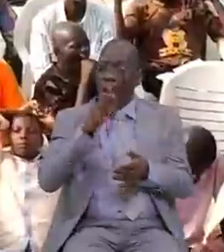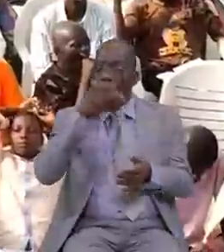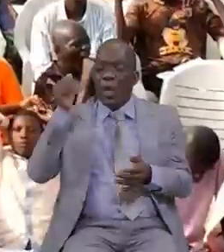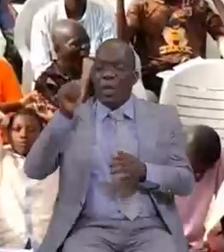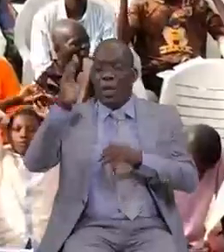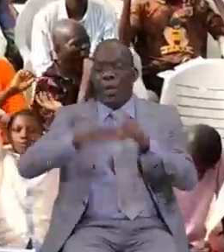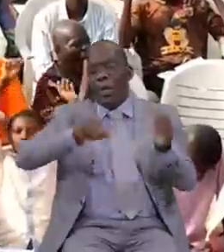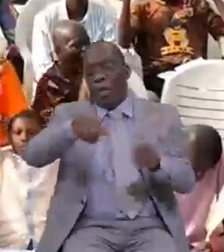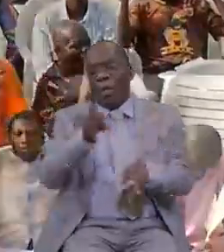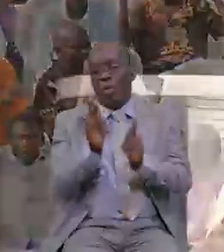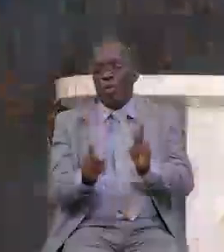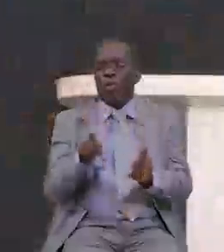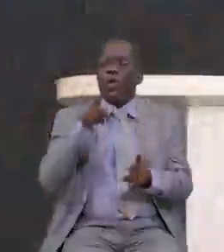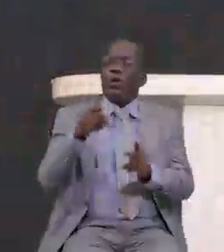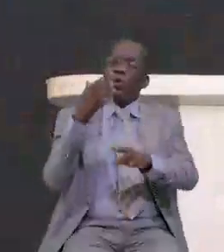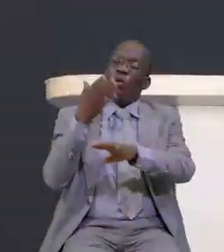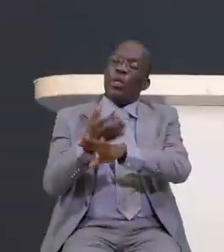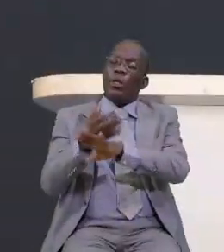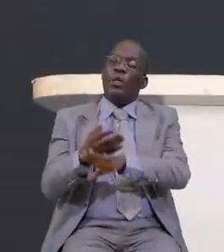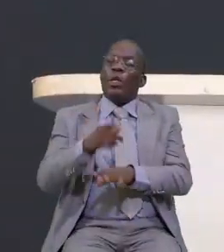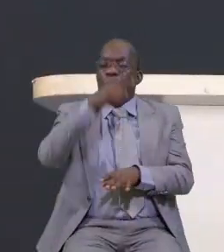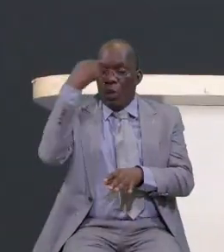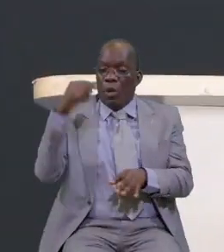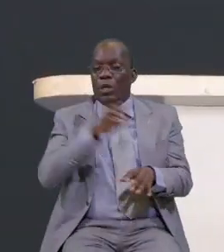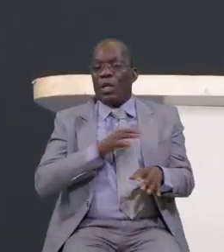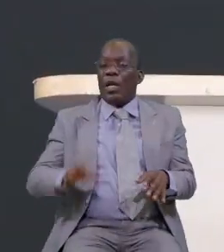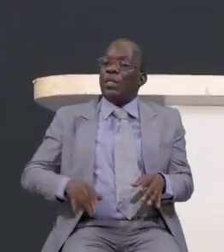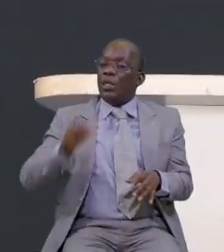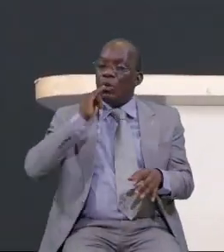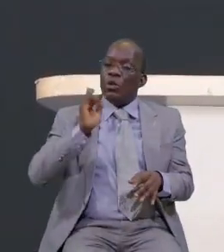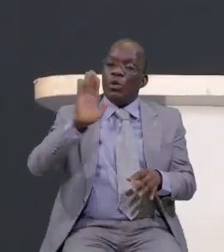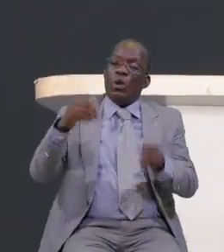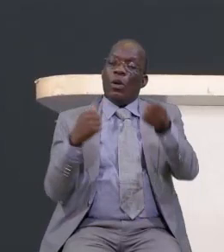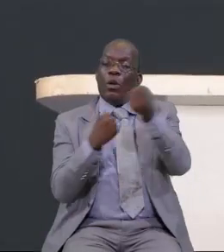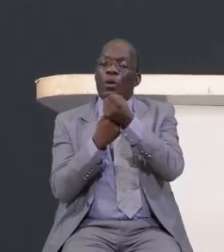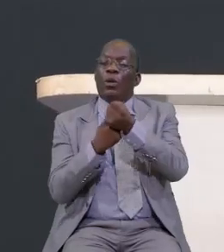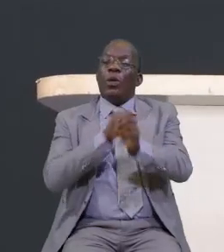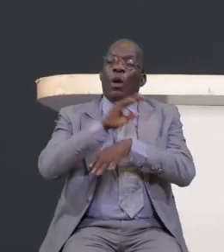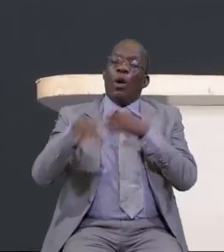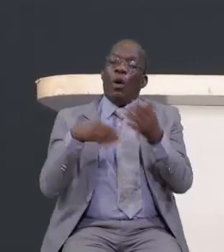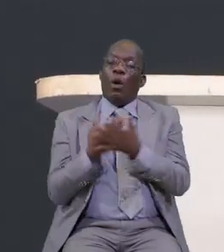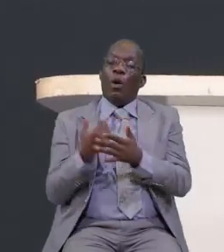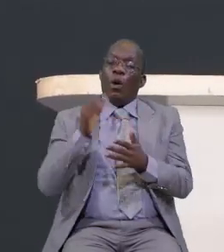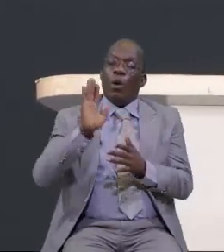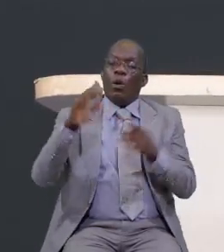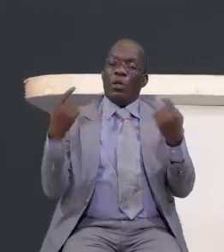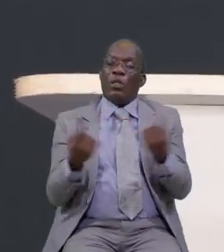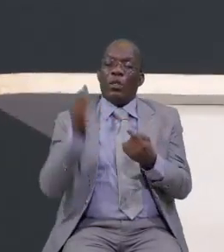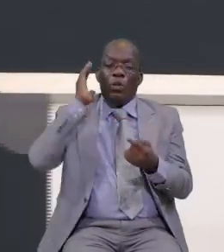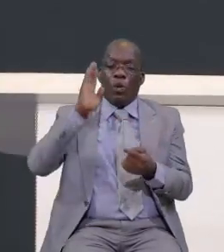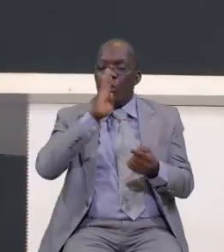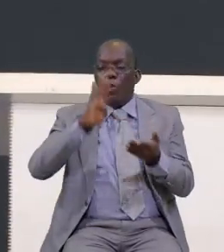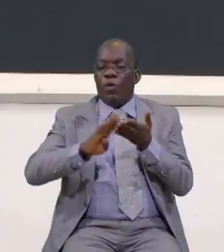the basis that Christ is your advocate, all your sins will be forgiven in Jesus'